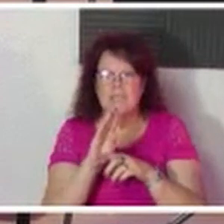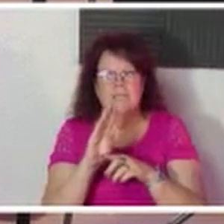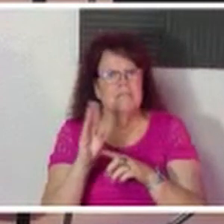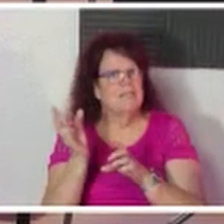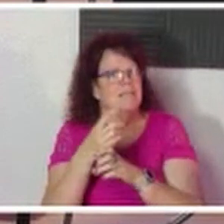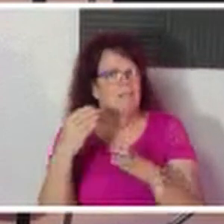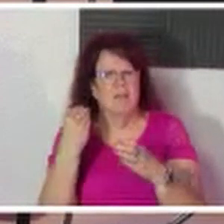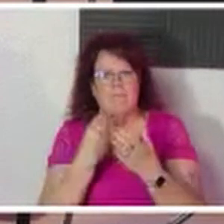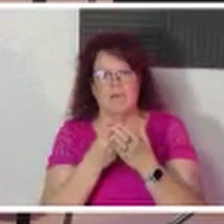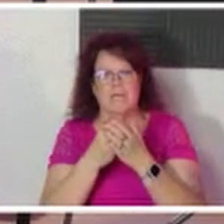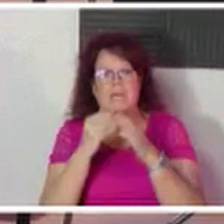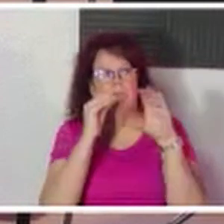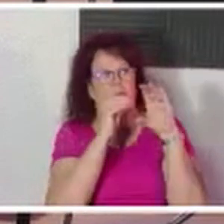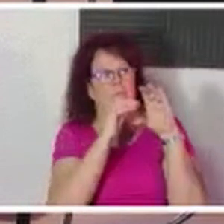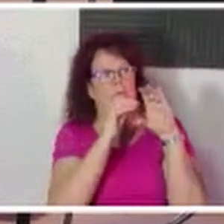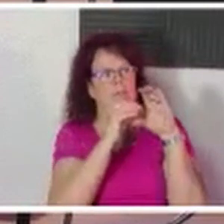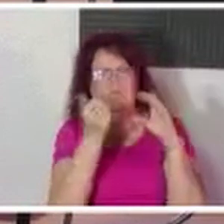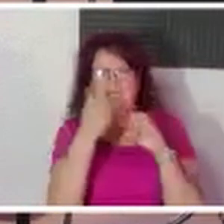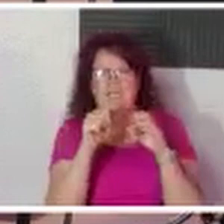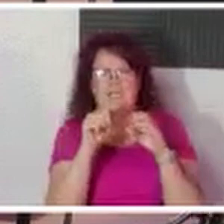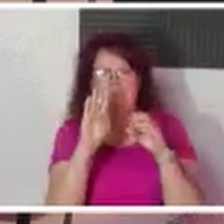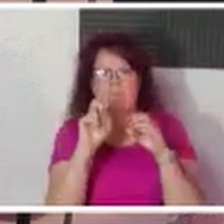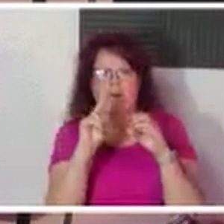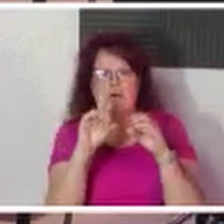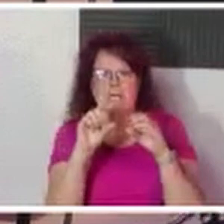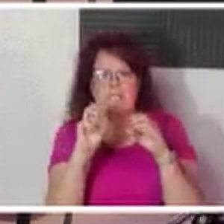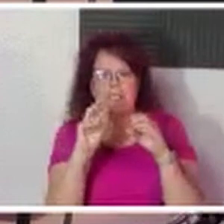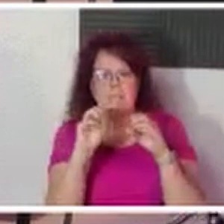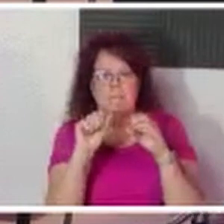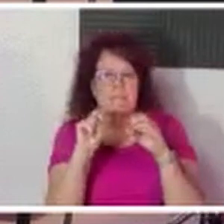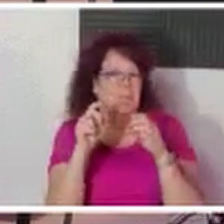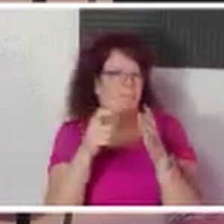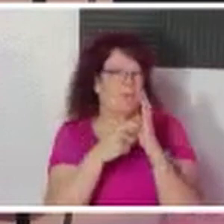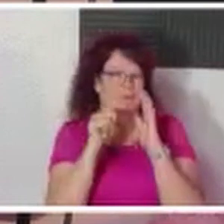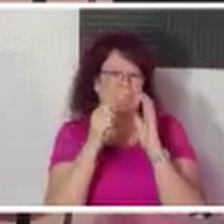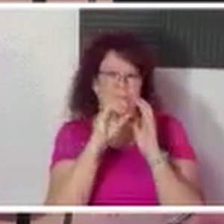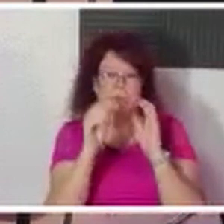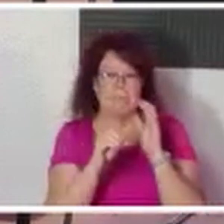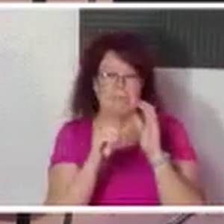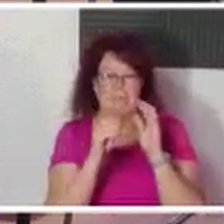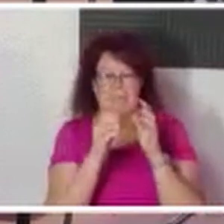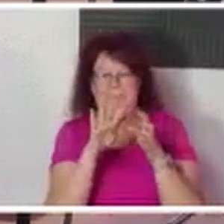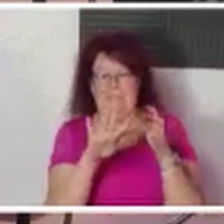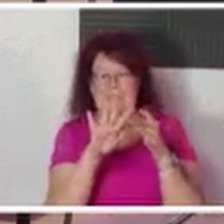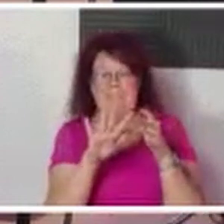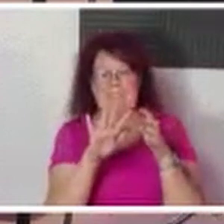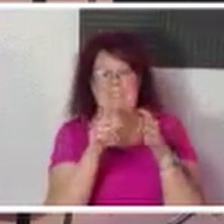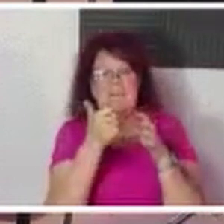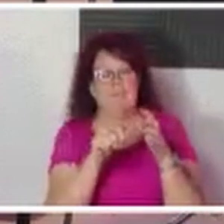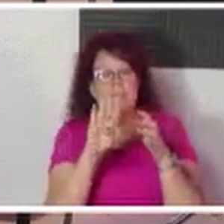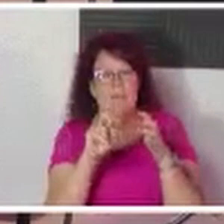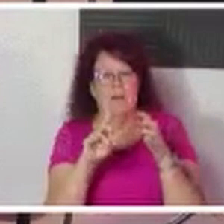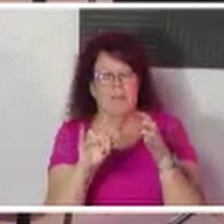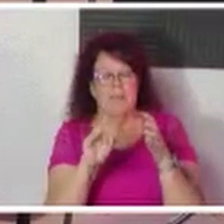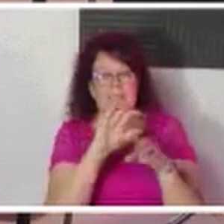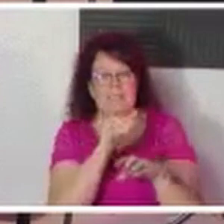but any bondsman requires 10% roughly of any bond amount that's posed. So if